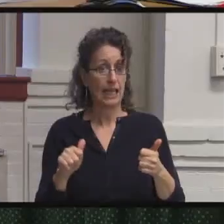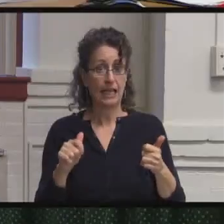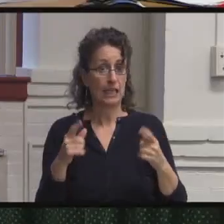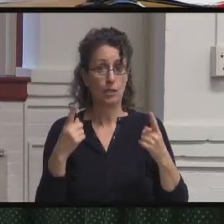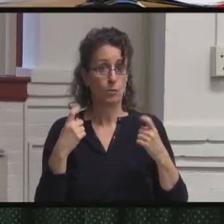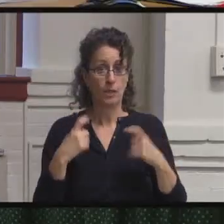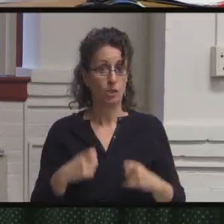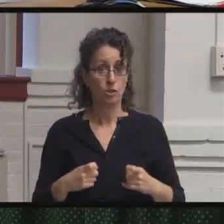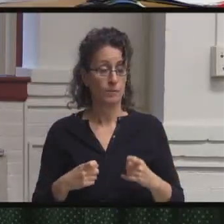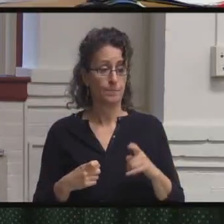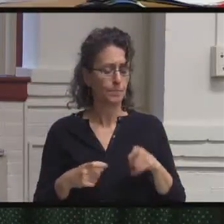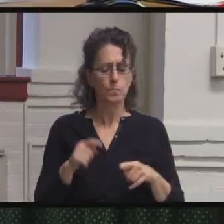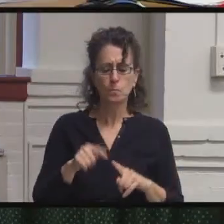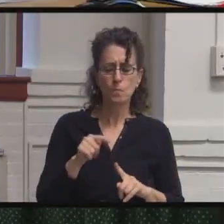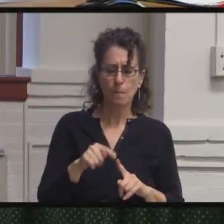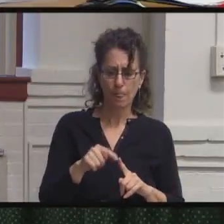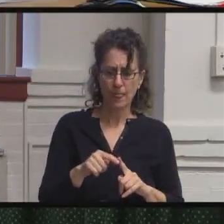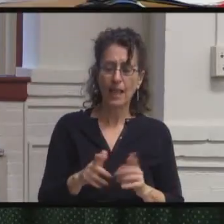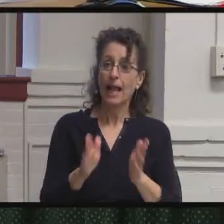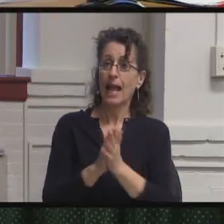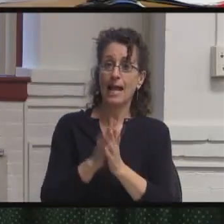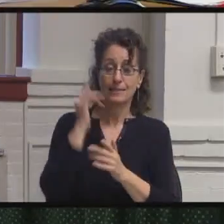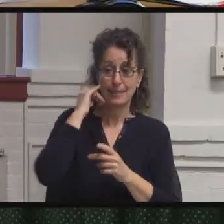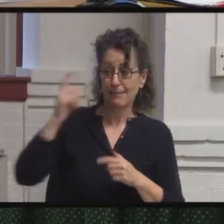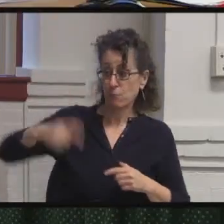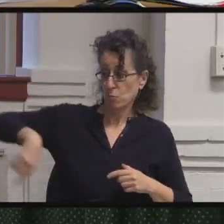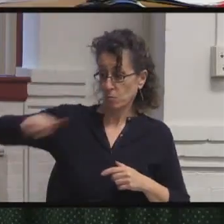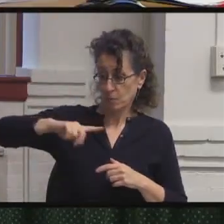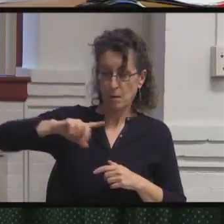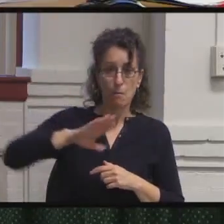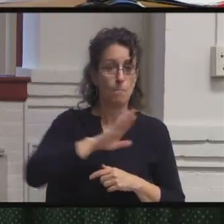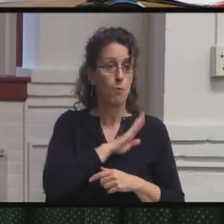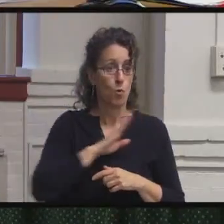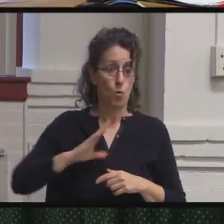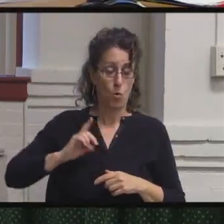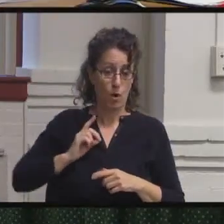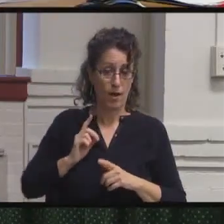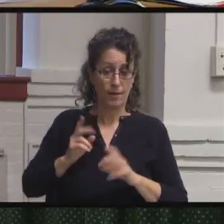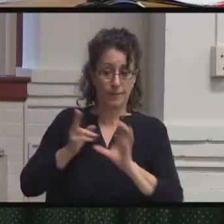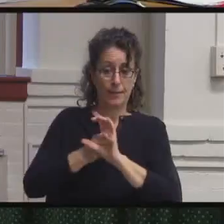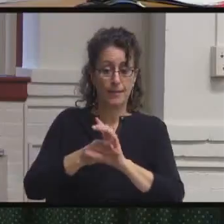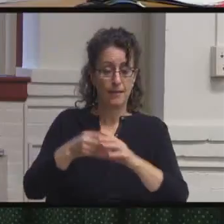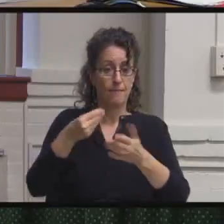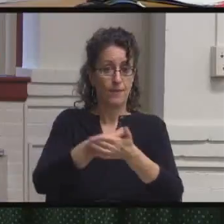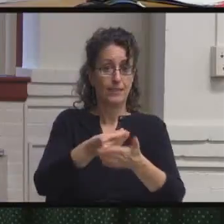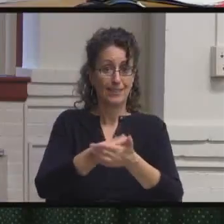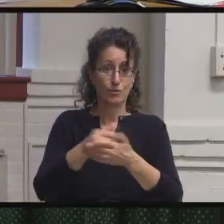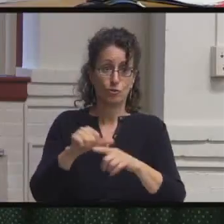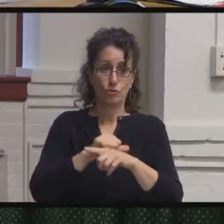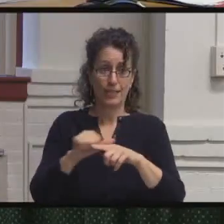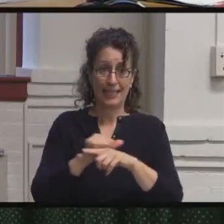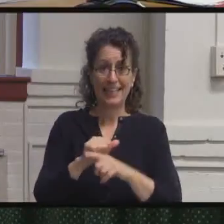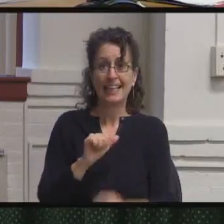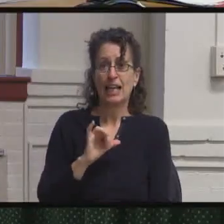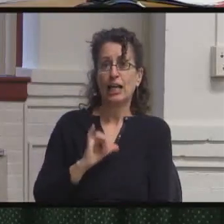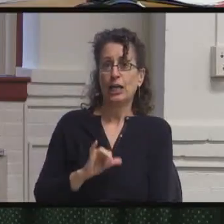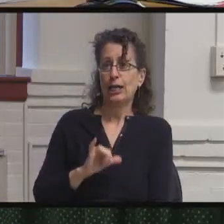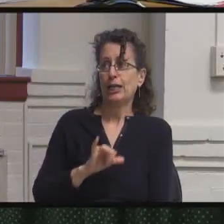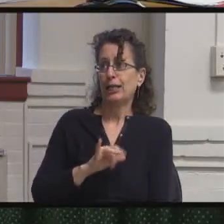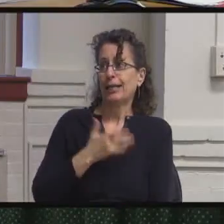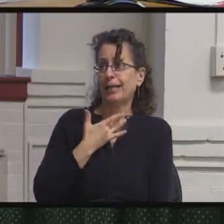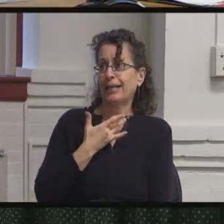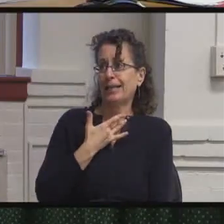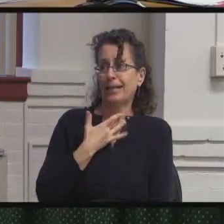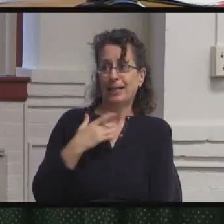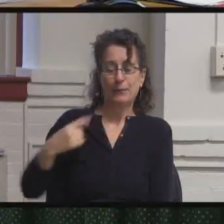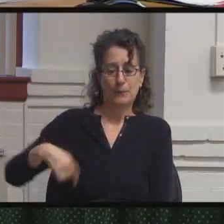It does question whether Select Board members attend financial trainings. And if that's something that we should be doing,